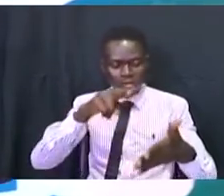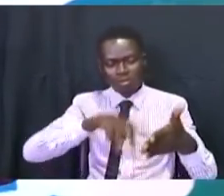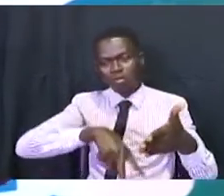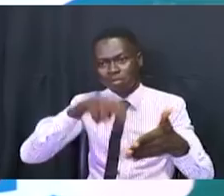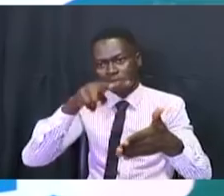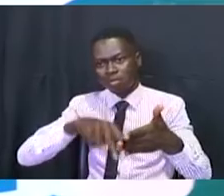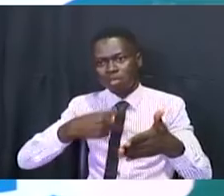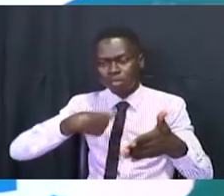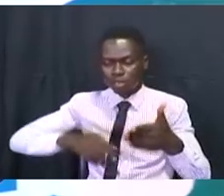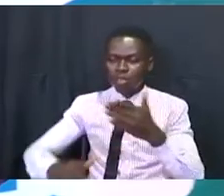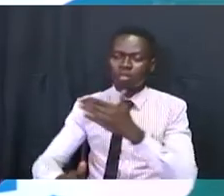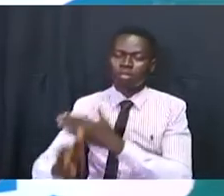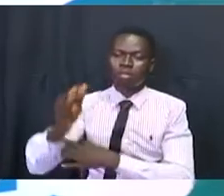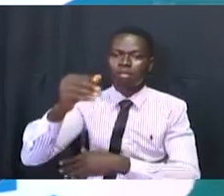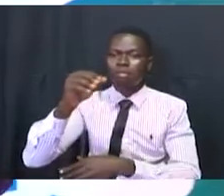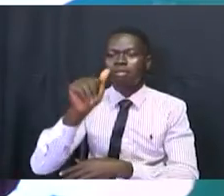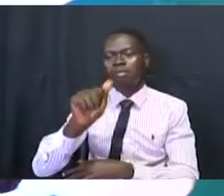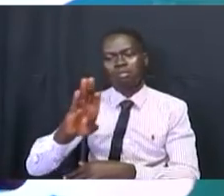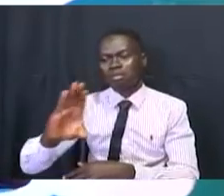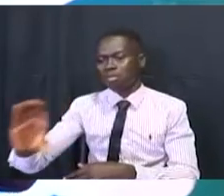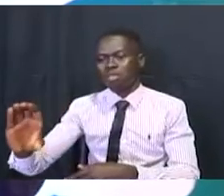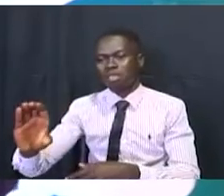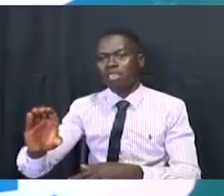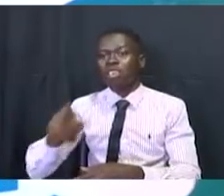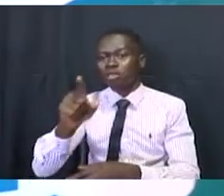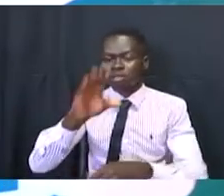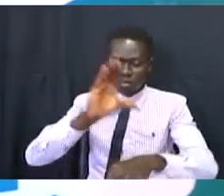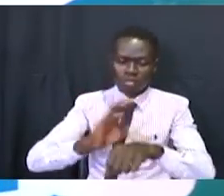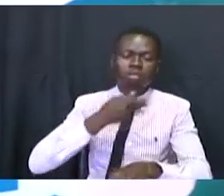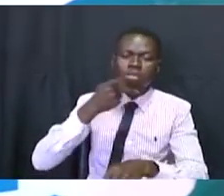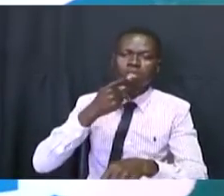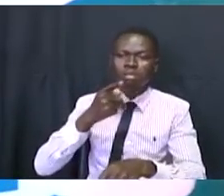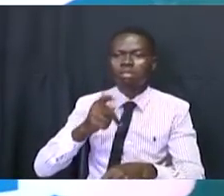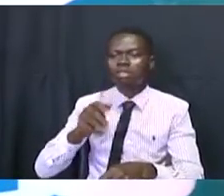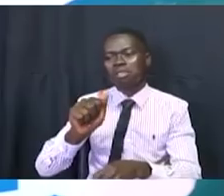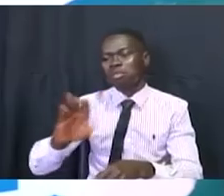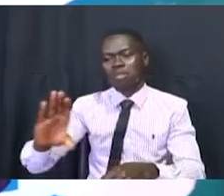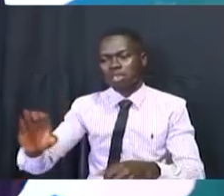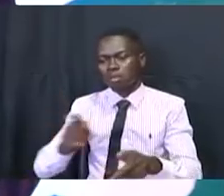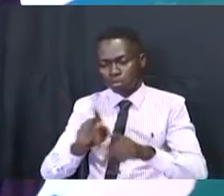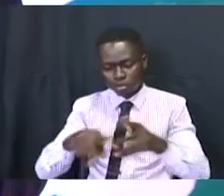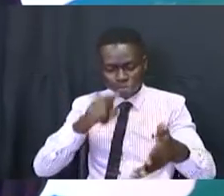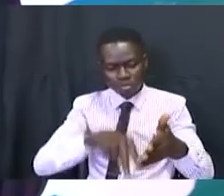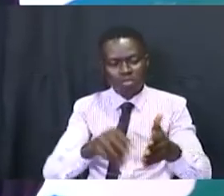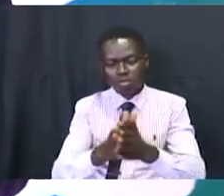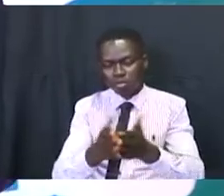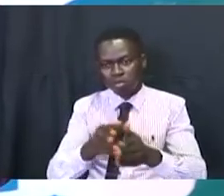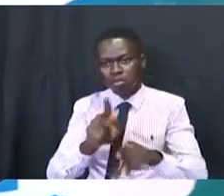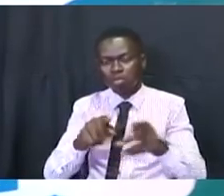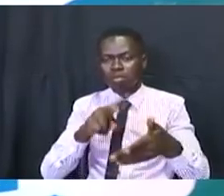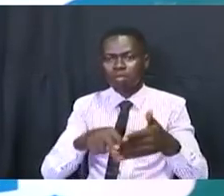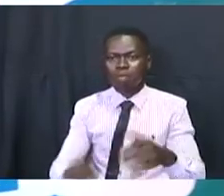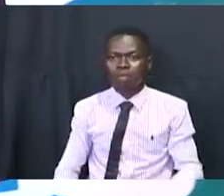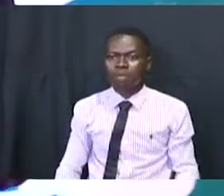We are God's letters. You are Church of Pentecost letters. And the big one is in John